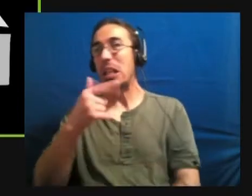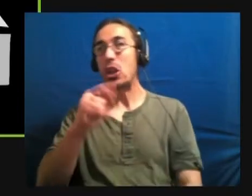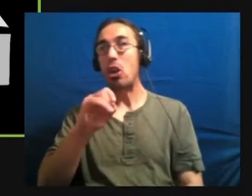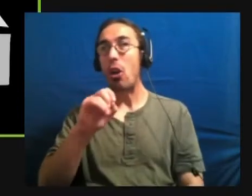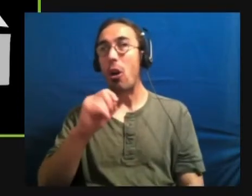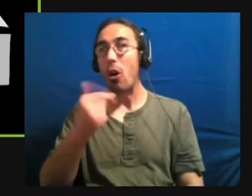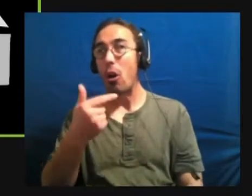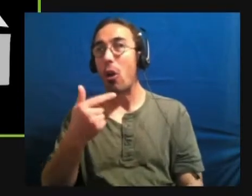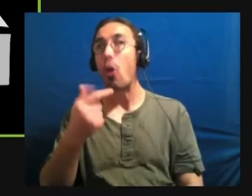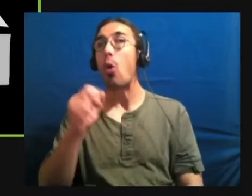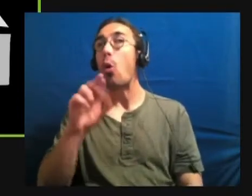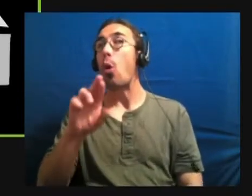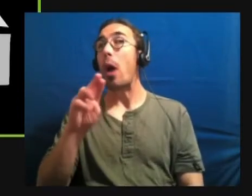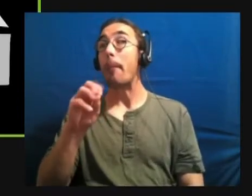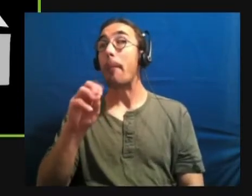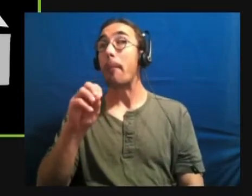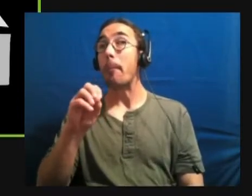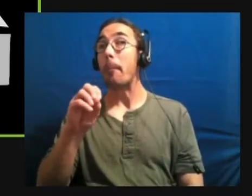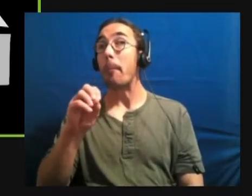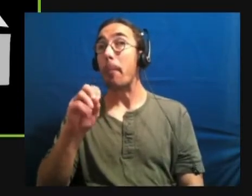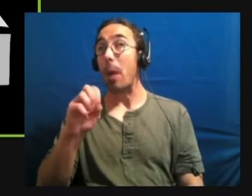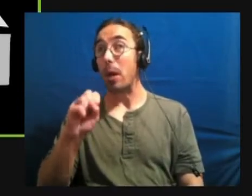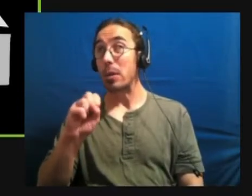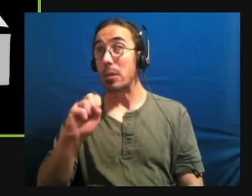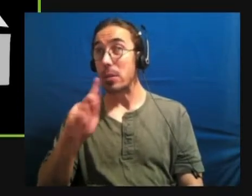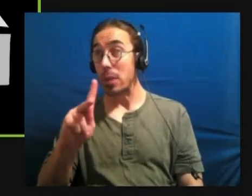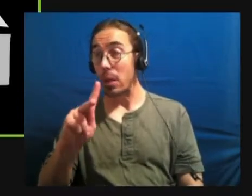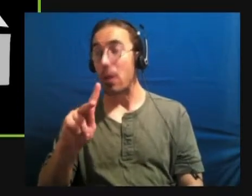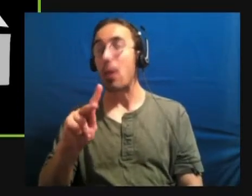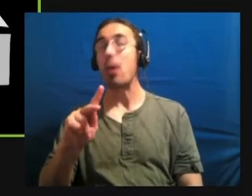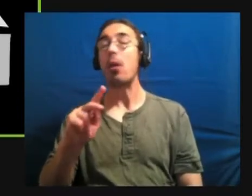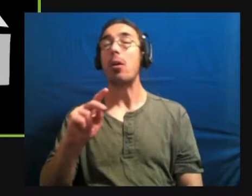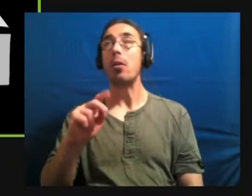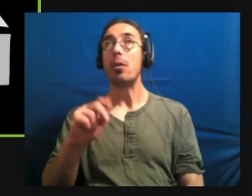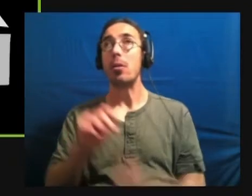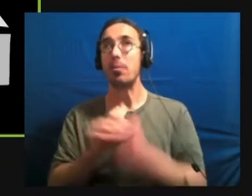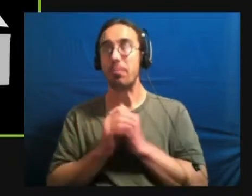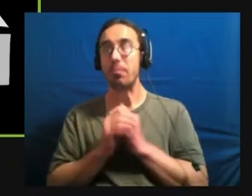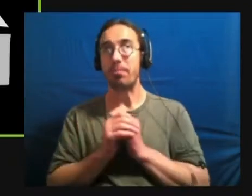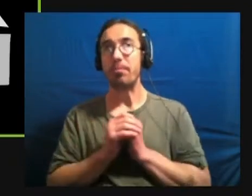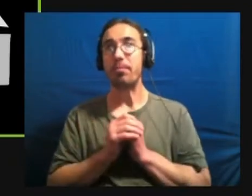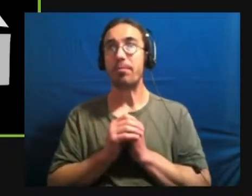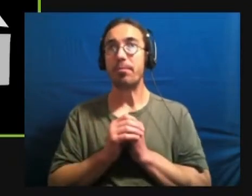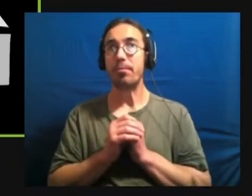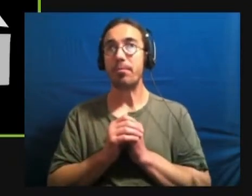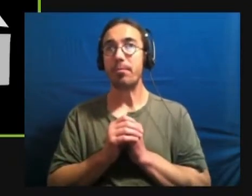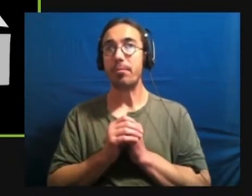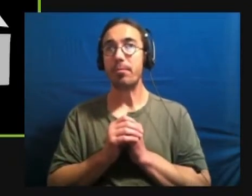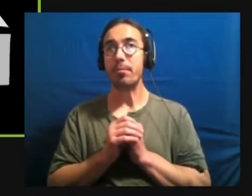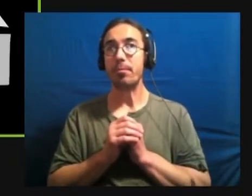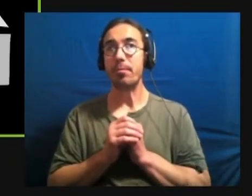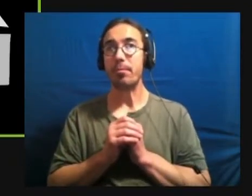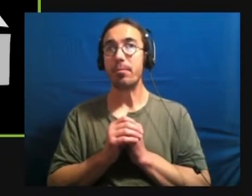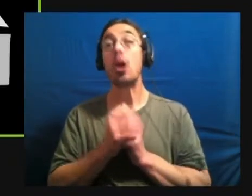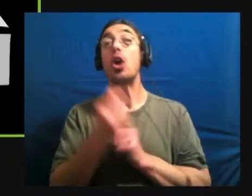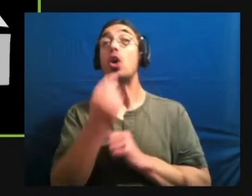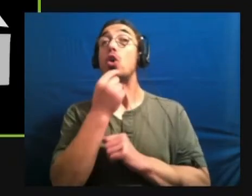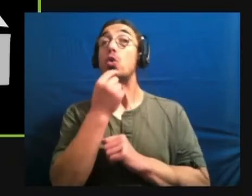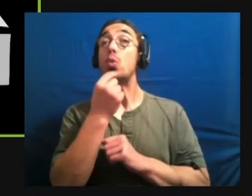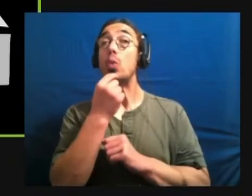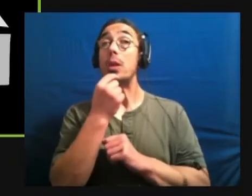or a lot of people who have been challenged, a queer autistic person by the queer